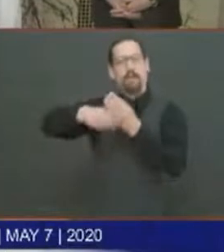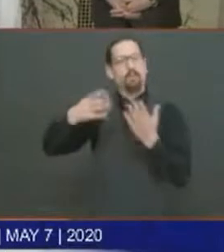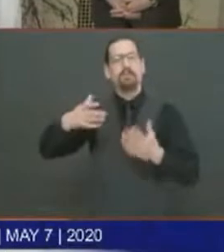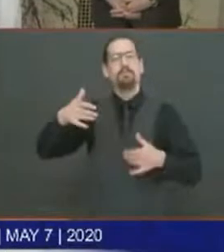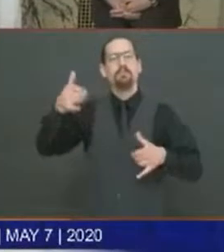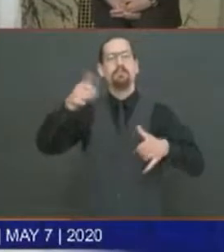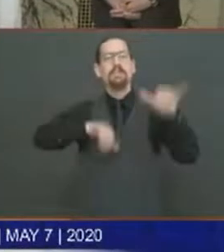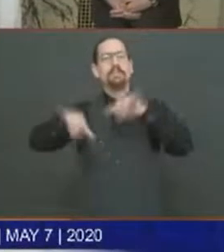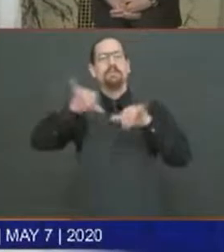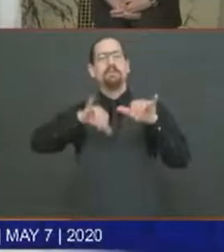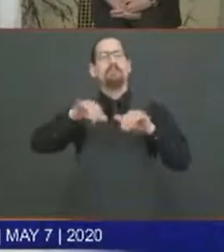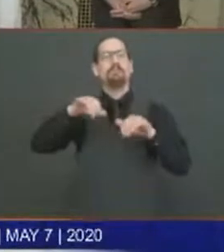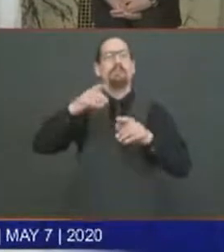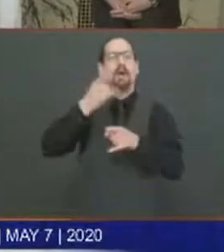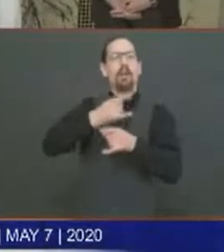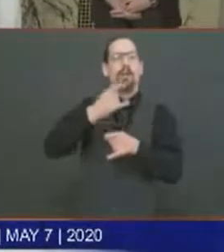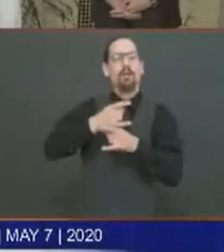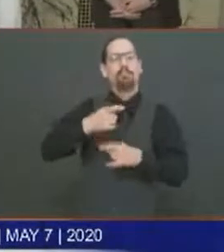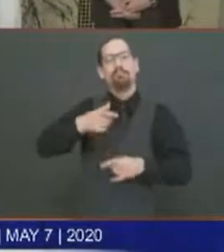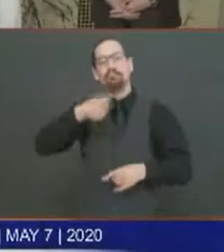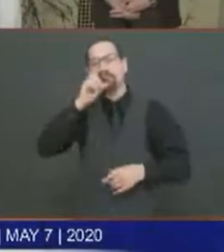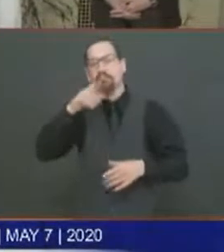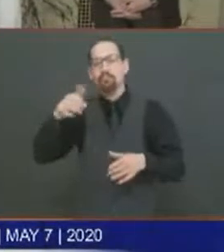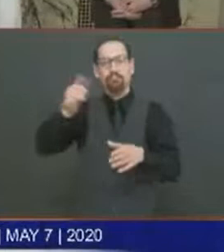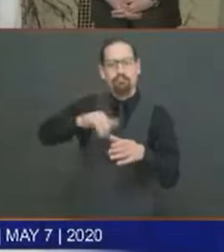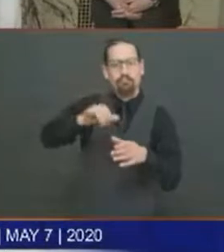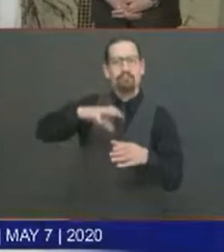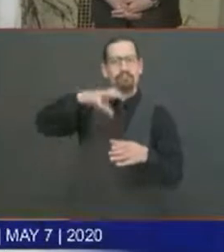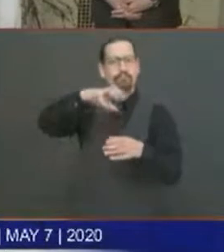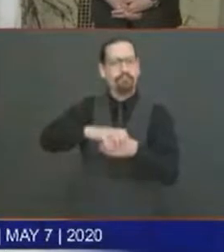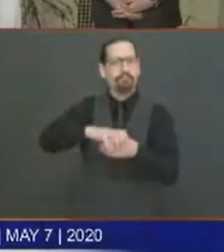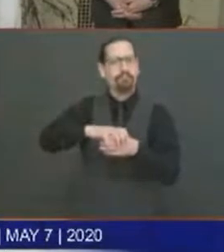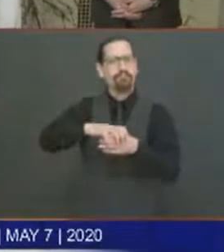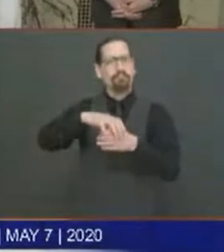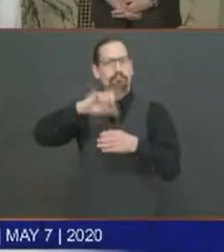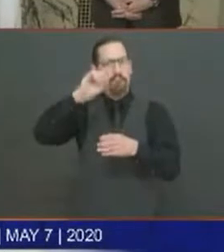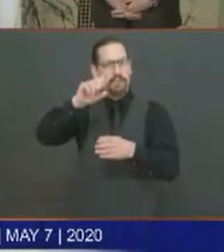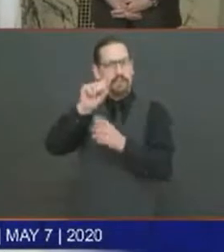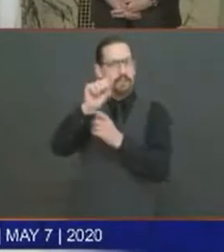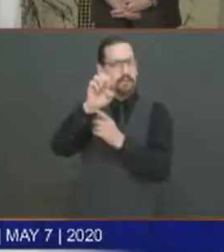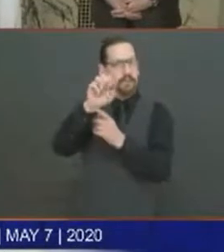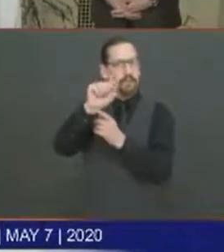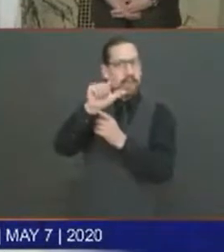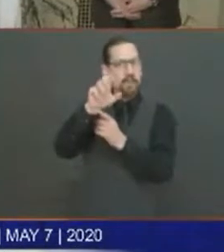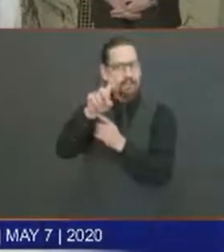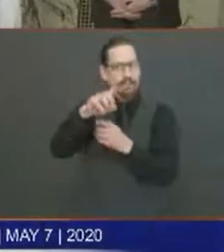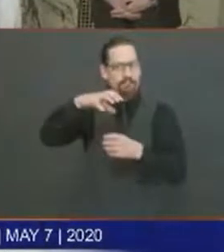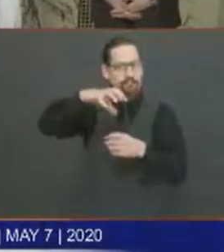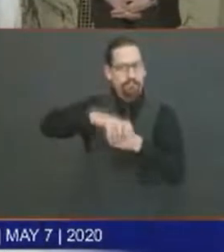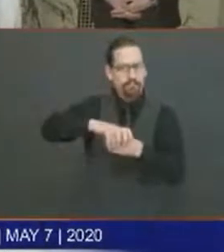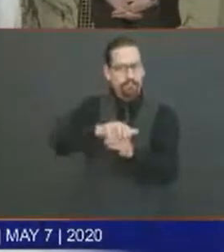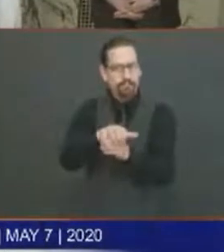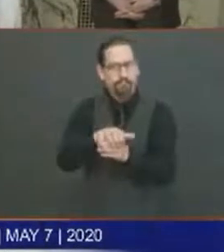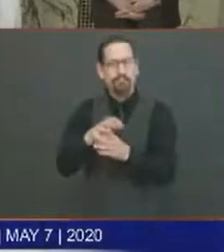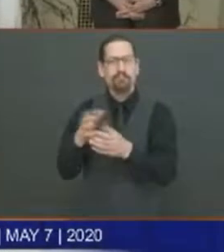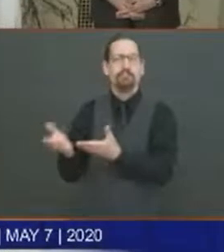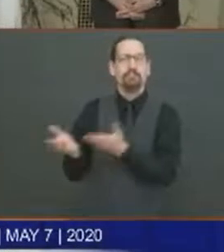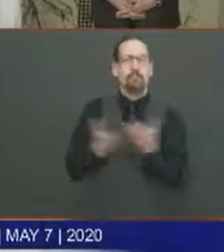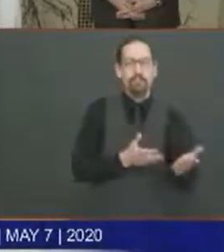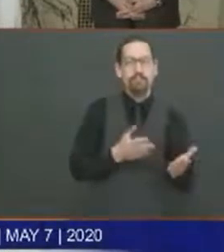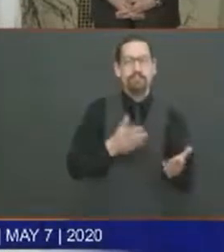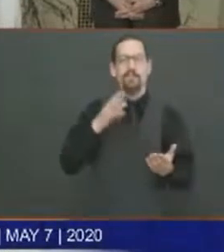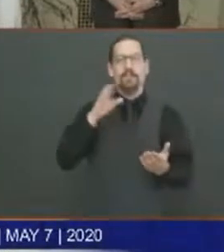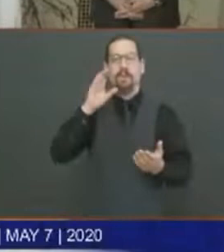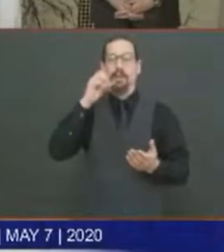drinks with takeout in sealed containers. I know it's not much, but it's something. It'll tide you over a bit